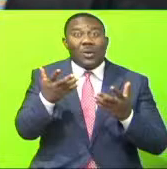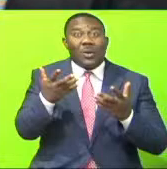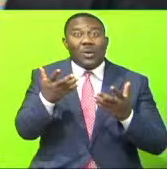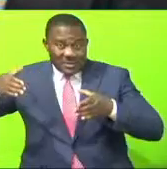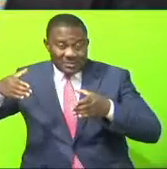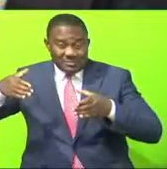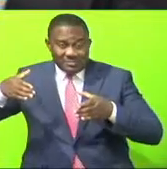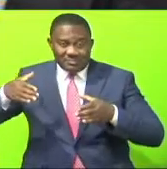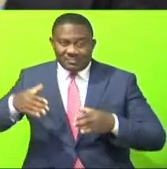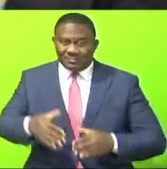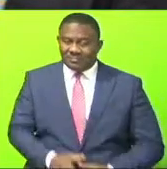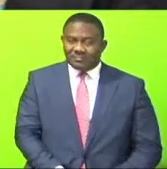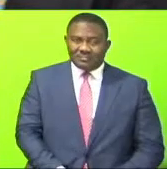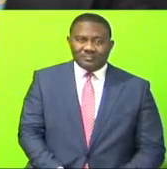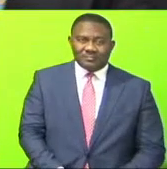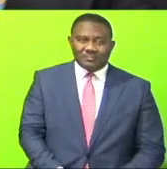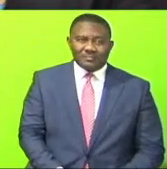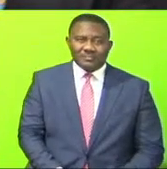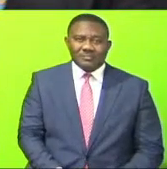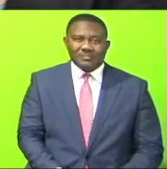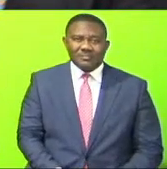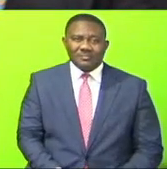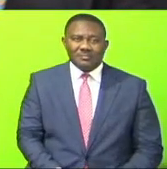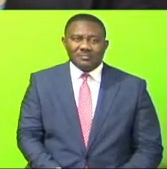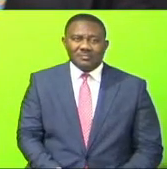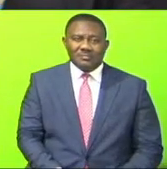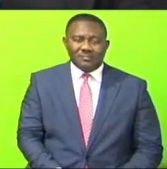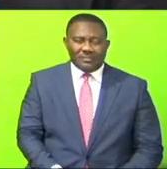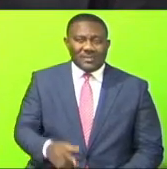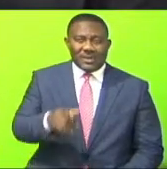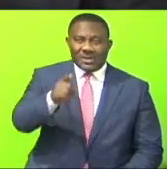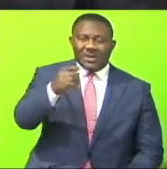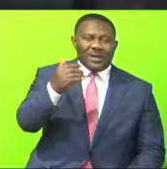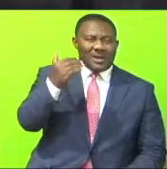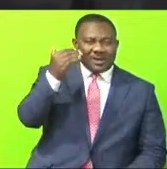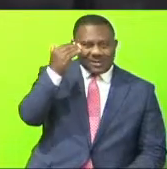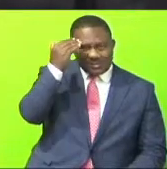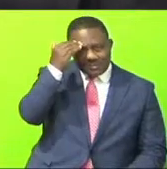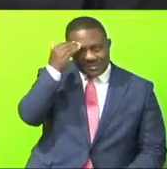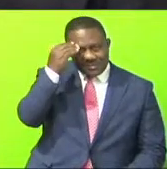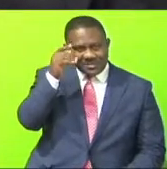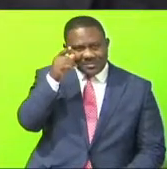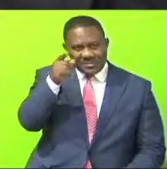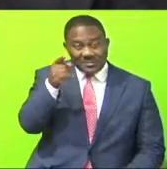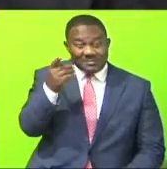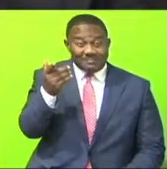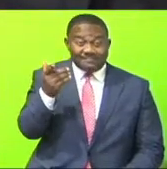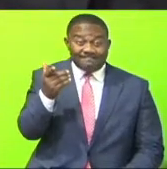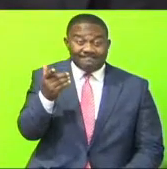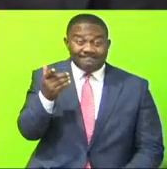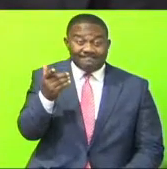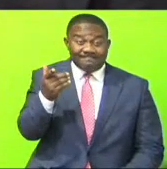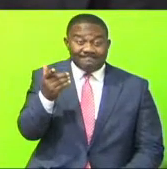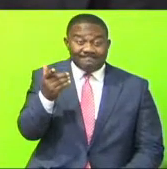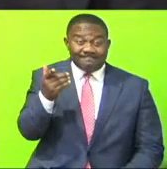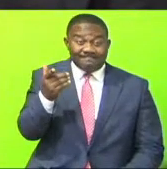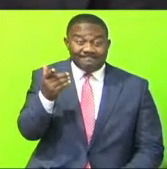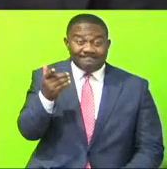respect, Honourable Speaker, I know your gravitas and stature and your